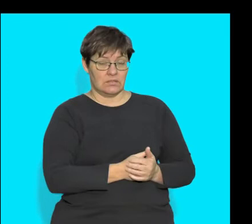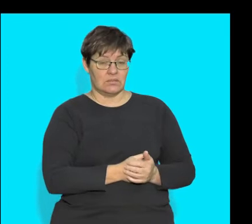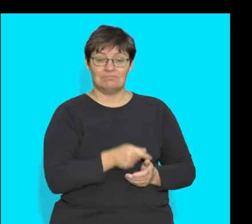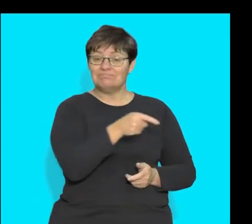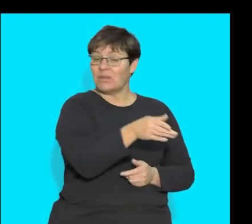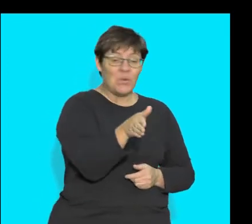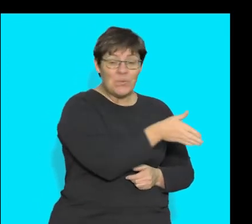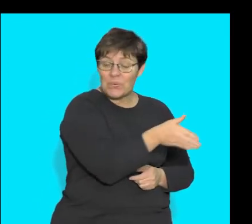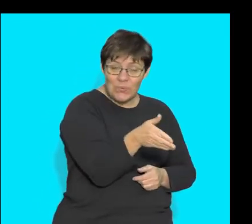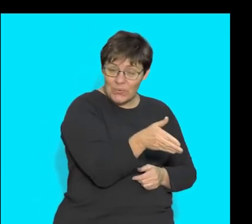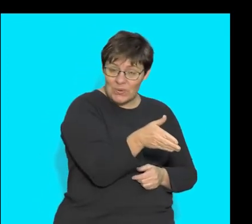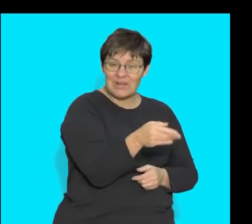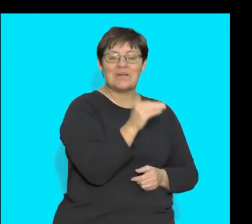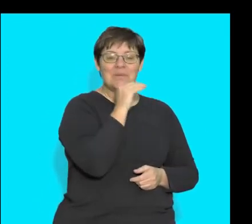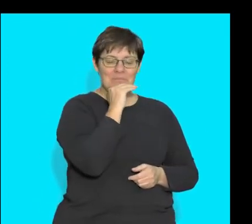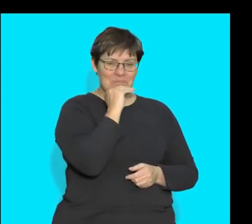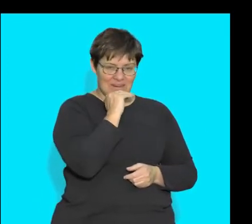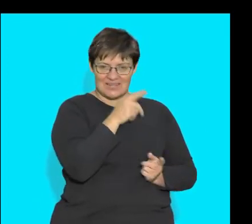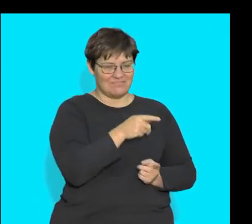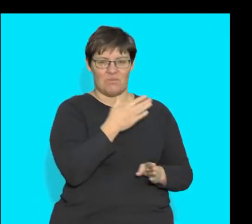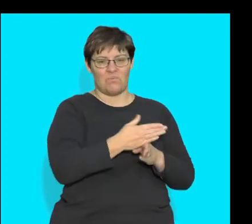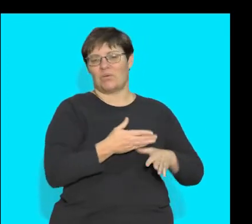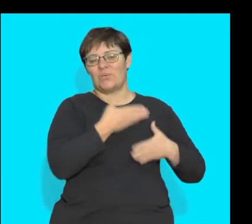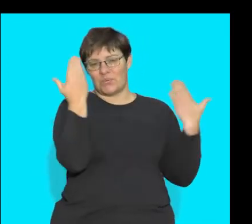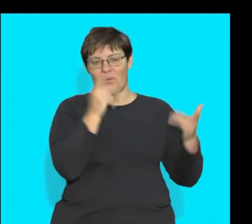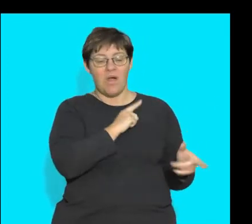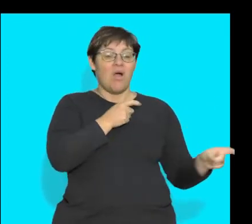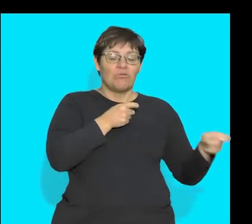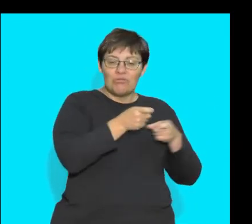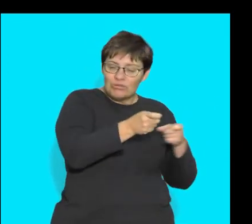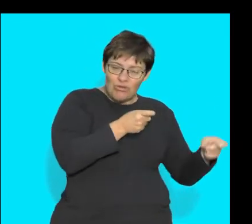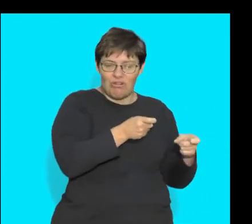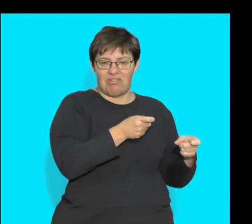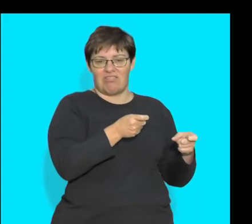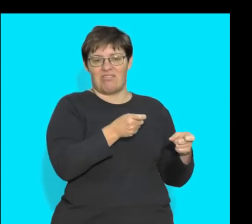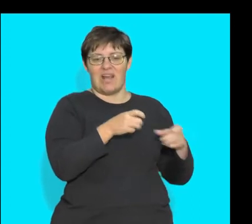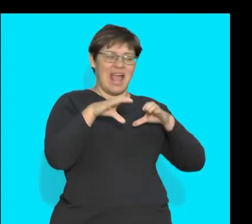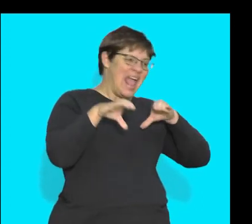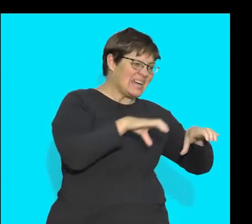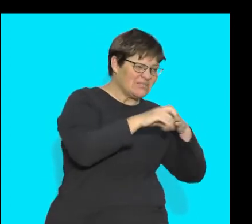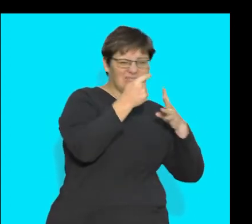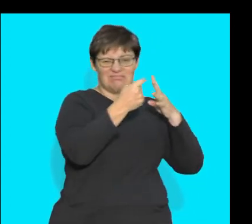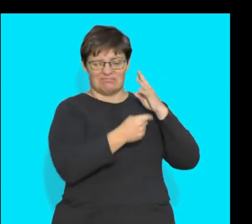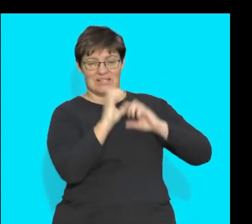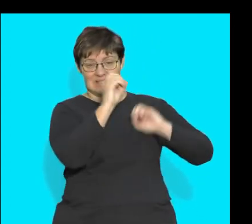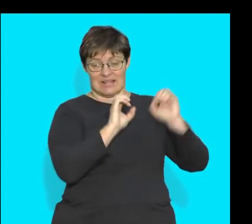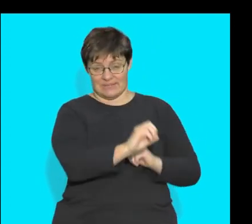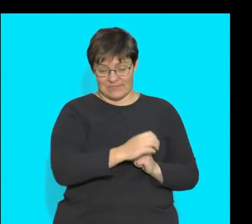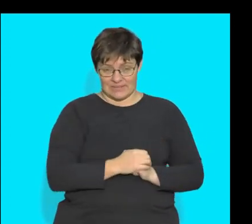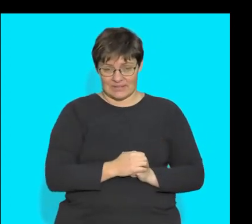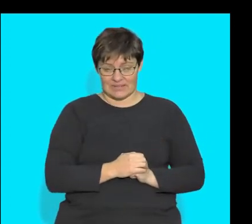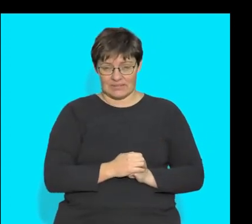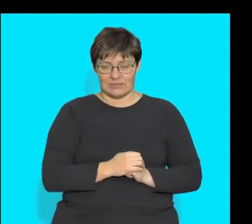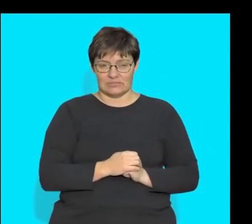a cell doesn't have a nucleus, chances are it's not going to work because it controls all the activities of the